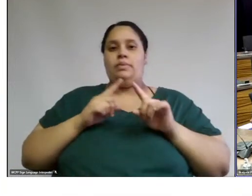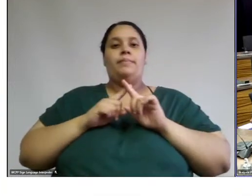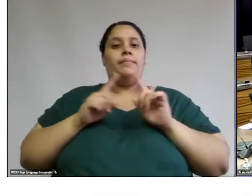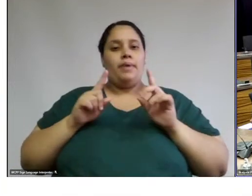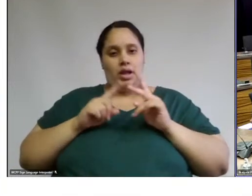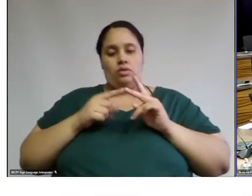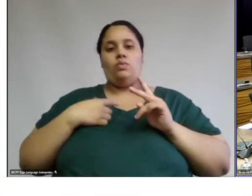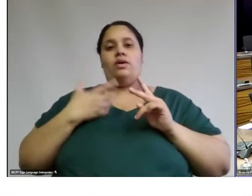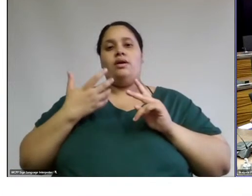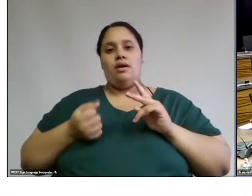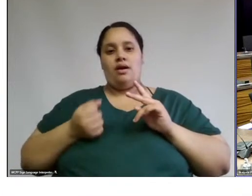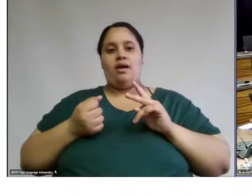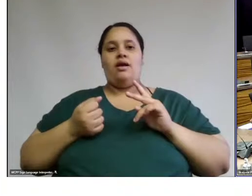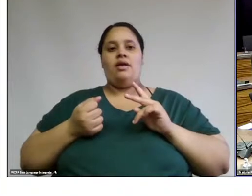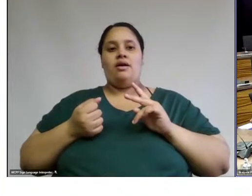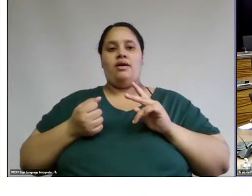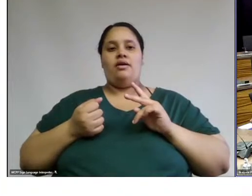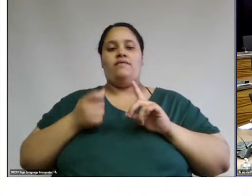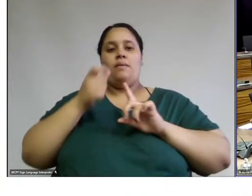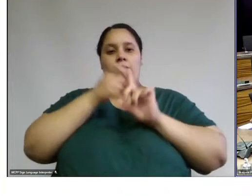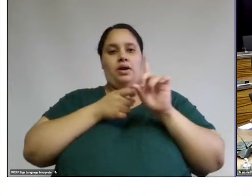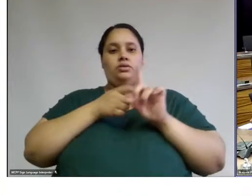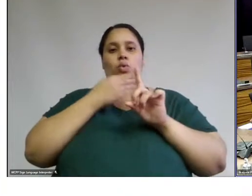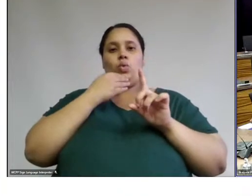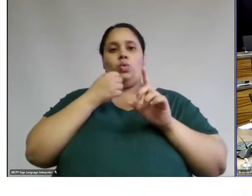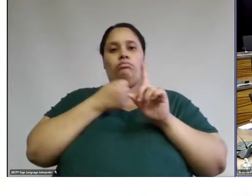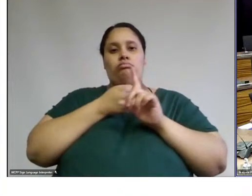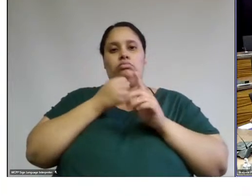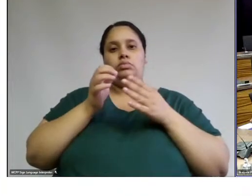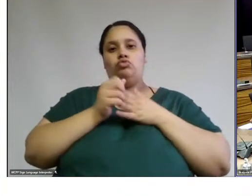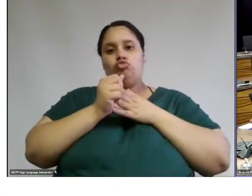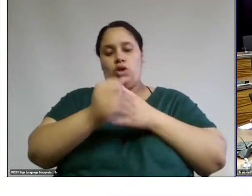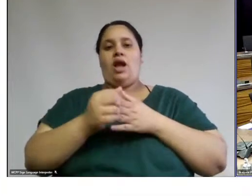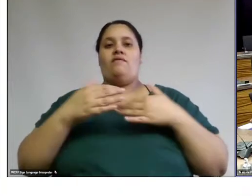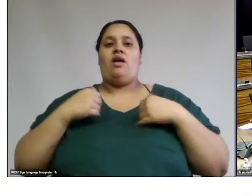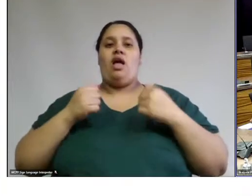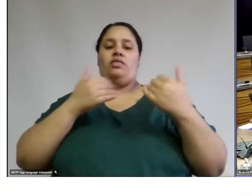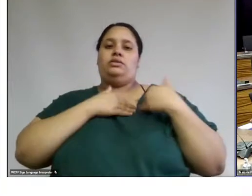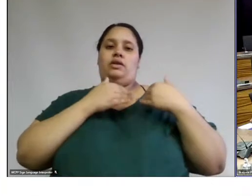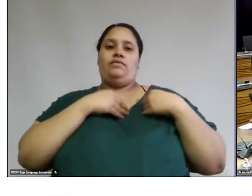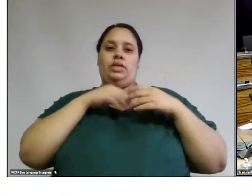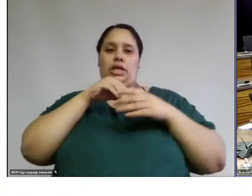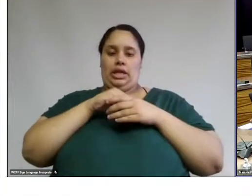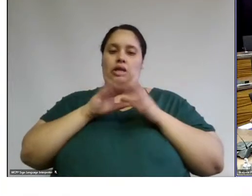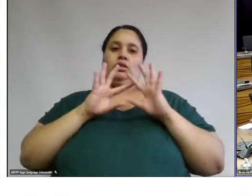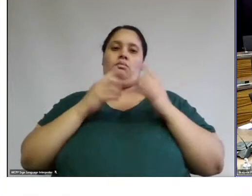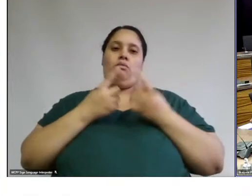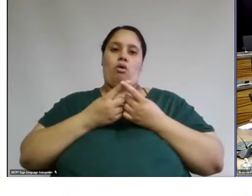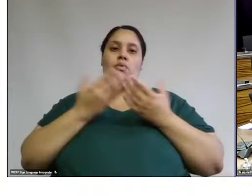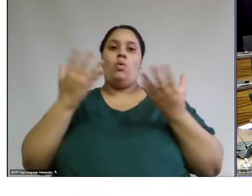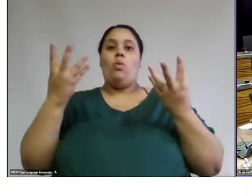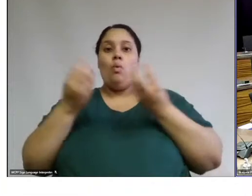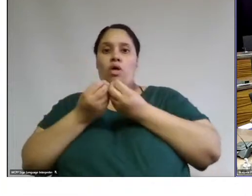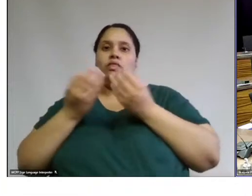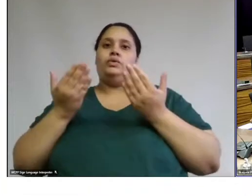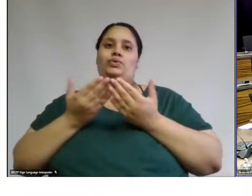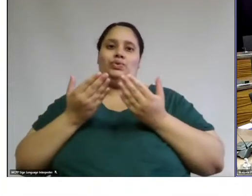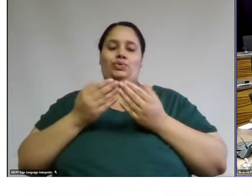have a unit that drives health and safety in the department, also together with schools where they're supposed to